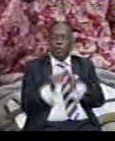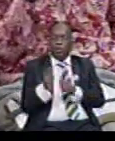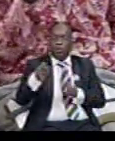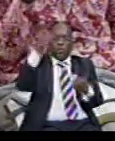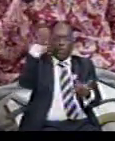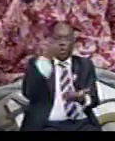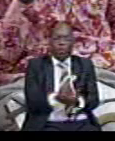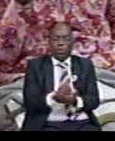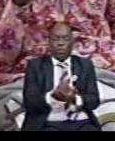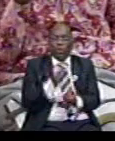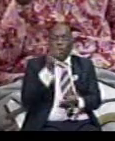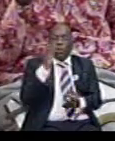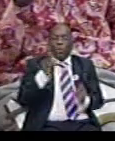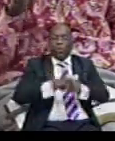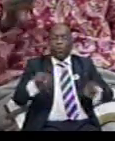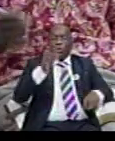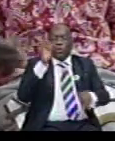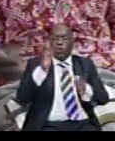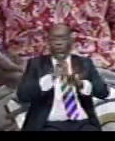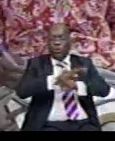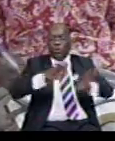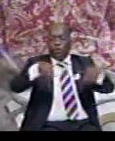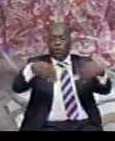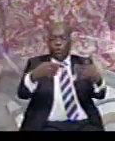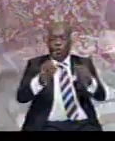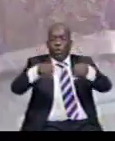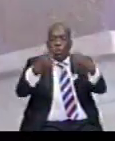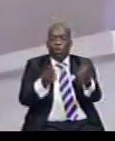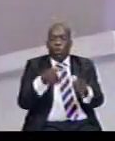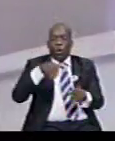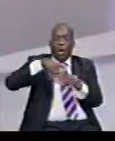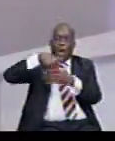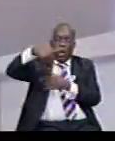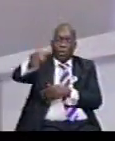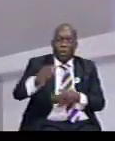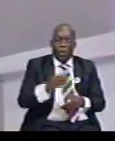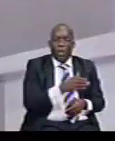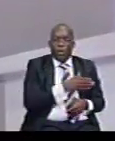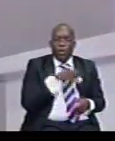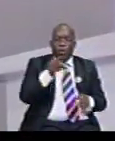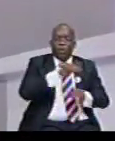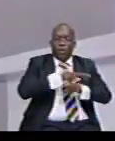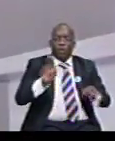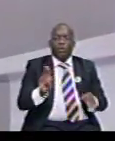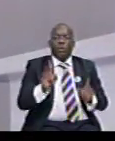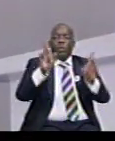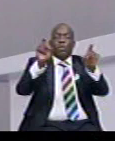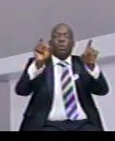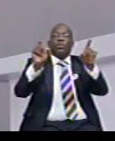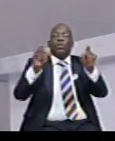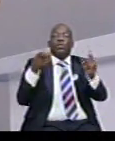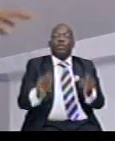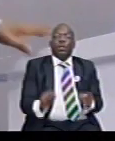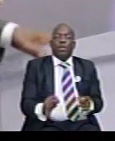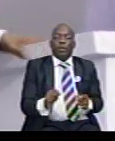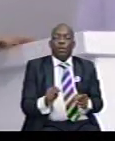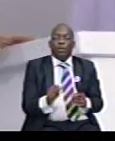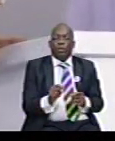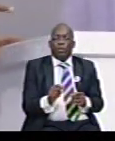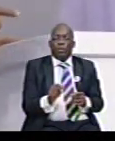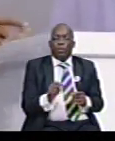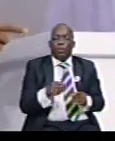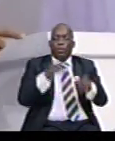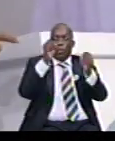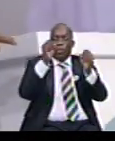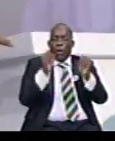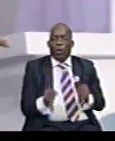But if you didn't go out, and you're not testing the power, you're affirming the power, and you are telling